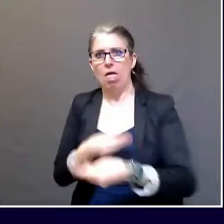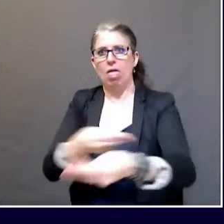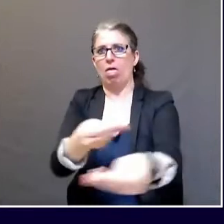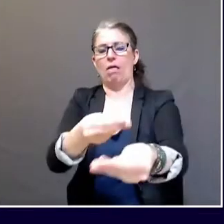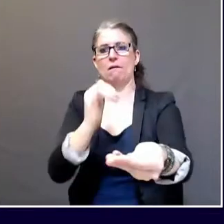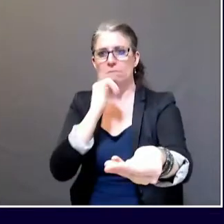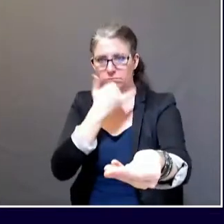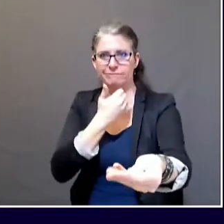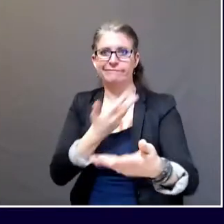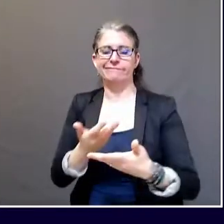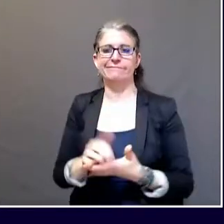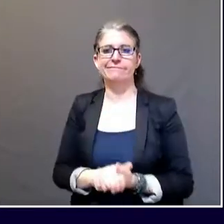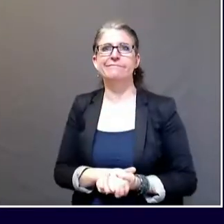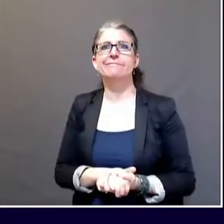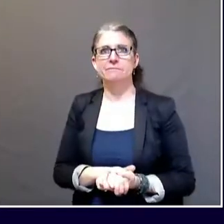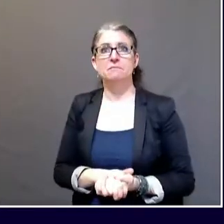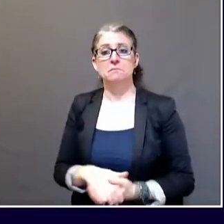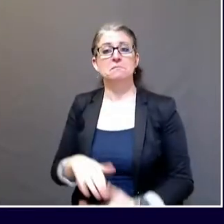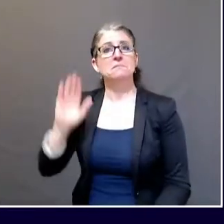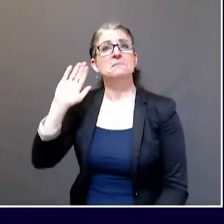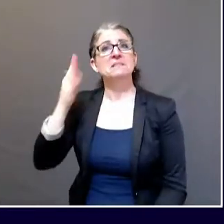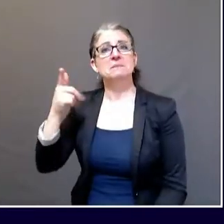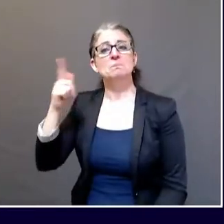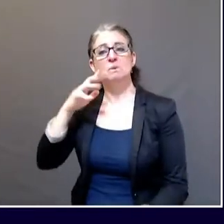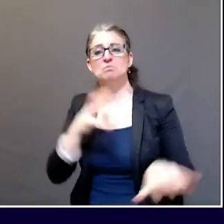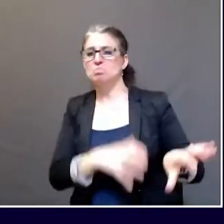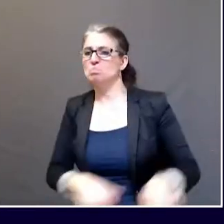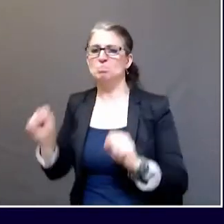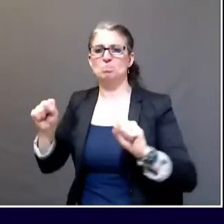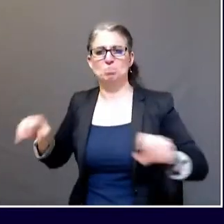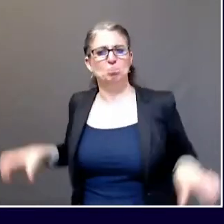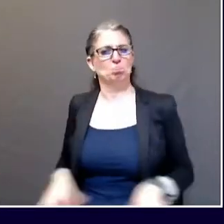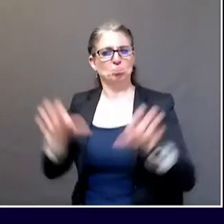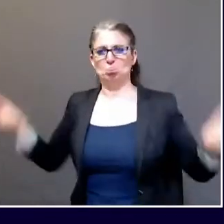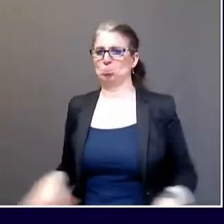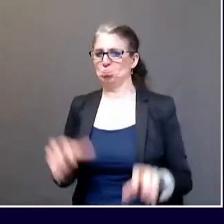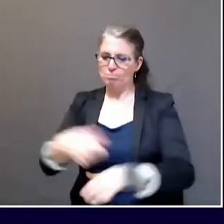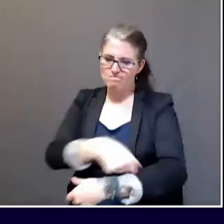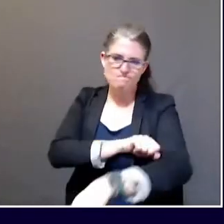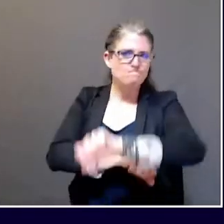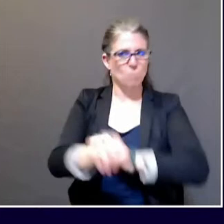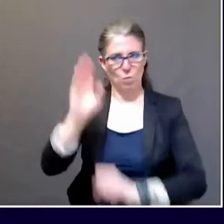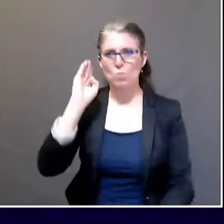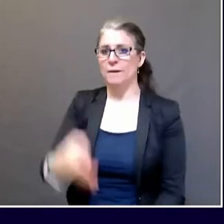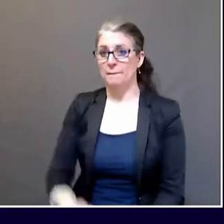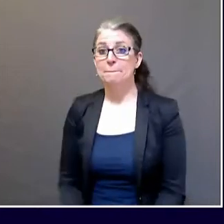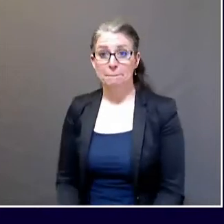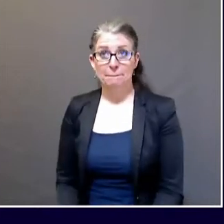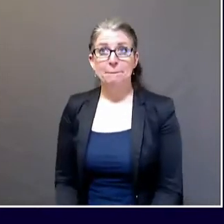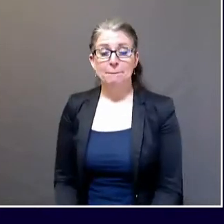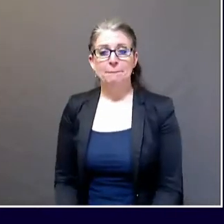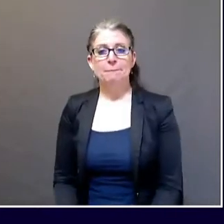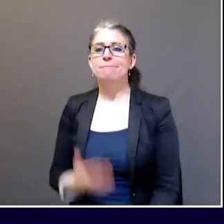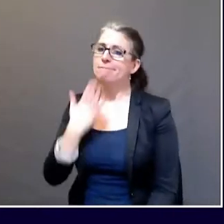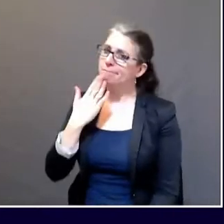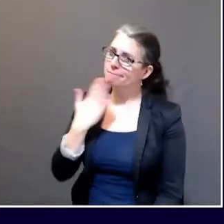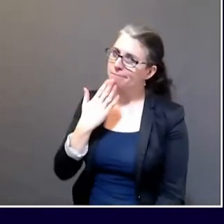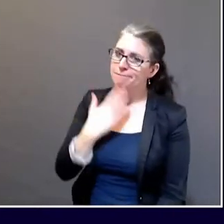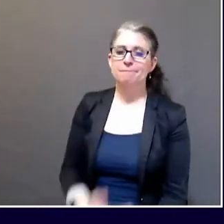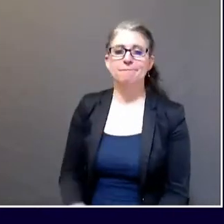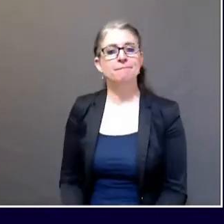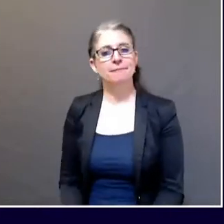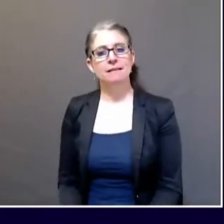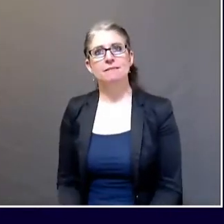trying to vaccinate all people. Okay, thank you. I'm going to turn over to Ann Burliant at the